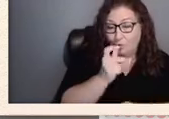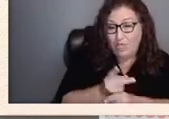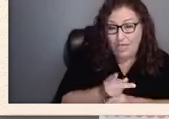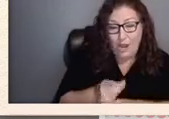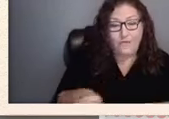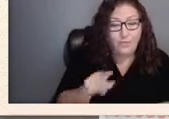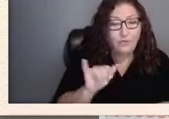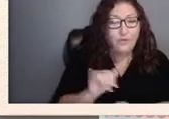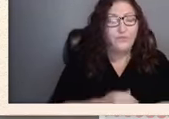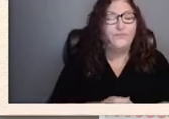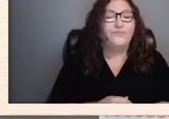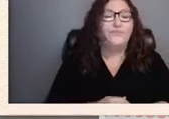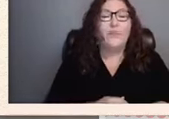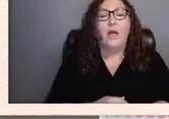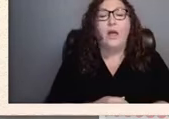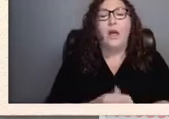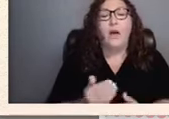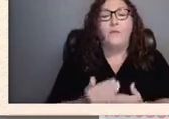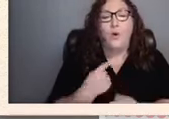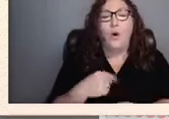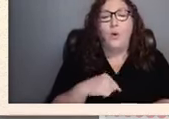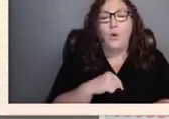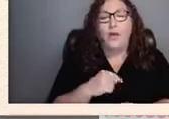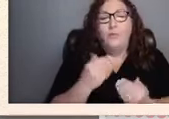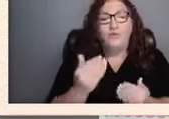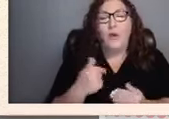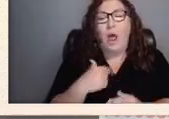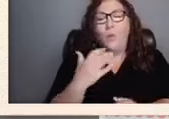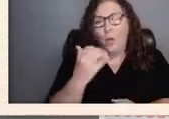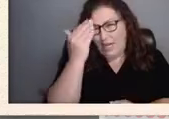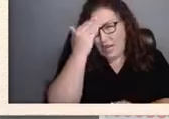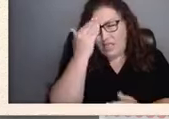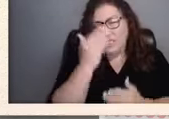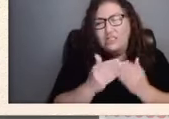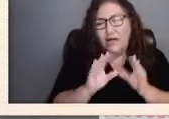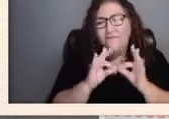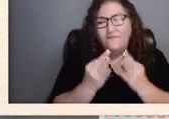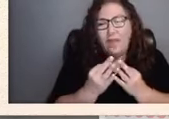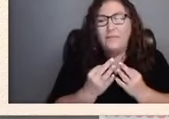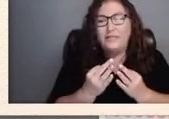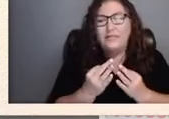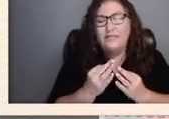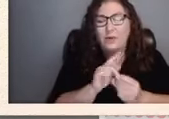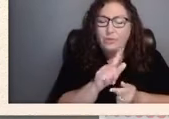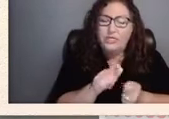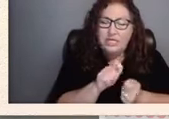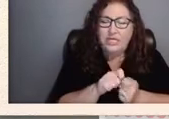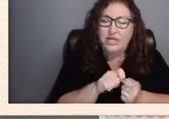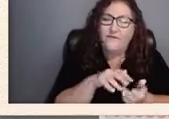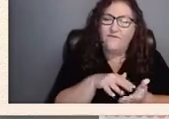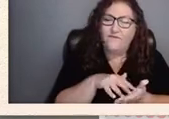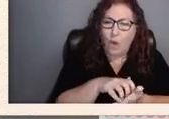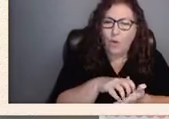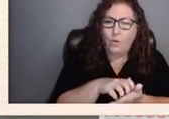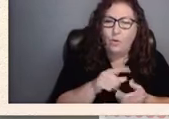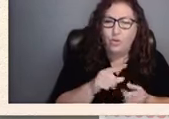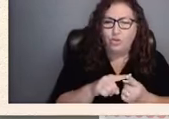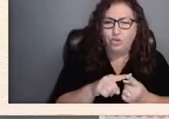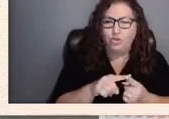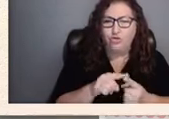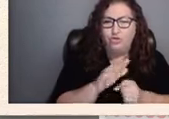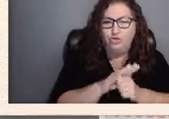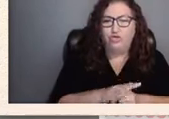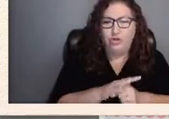Before I move on and talk about child anxiety, I do want to acknowledge that some families are particularly vulnerable to distress during